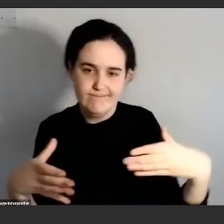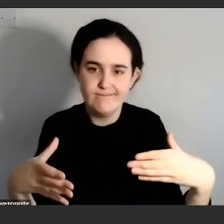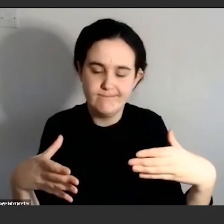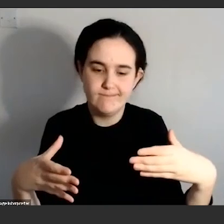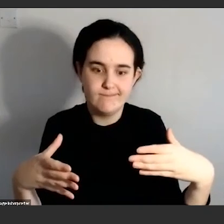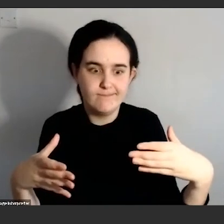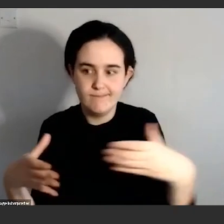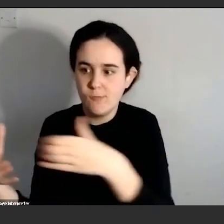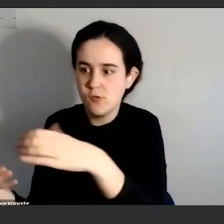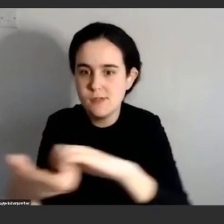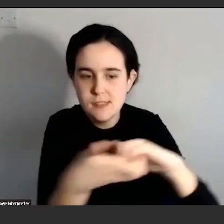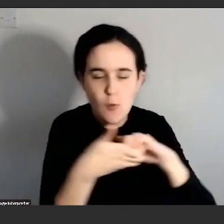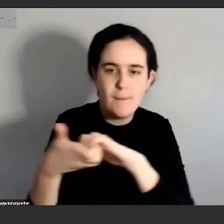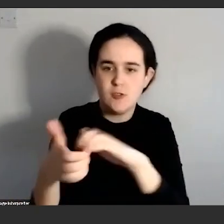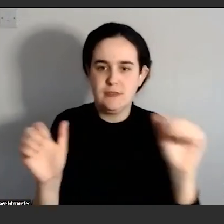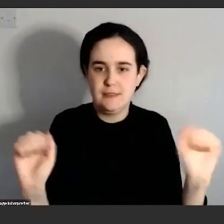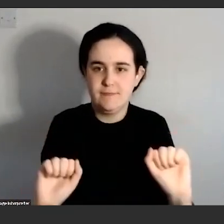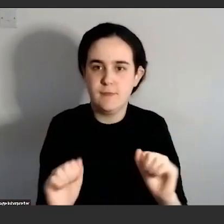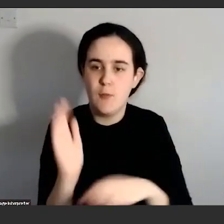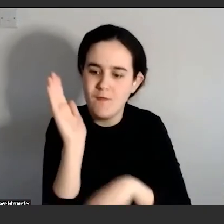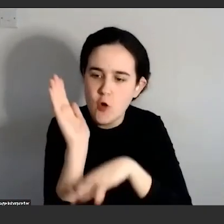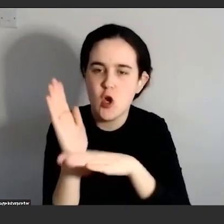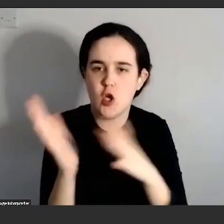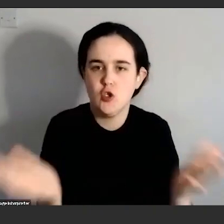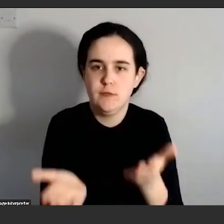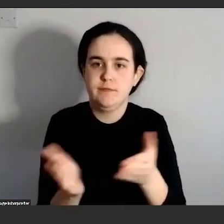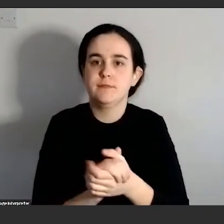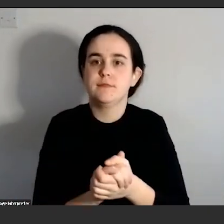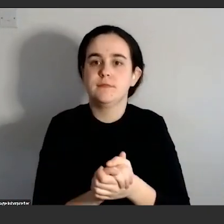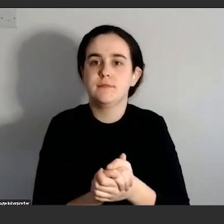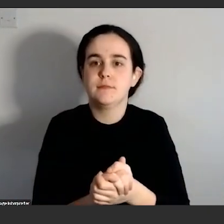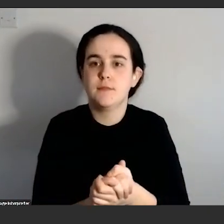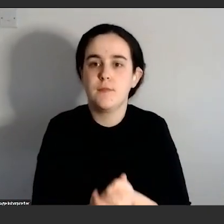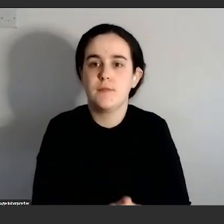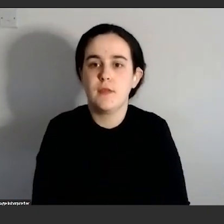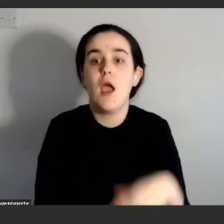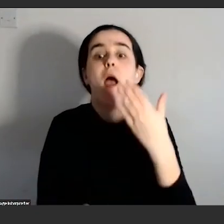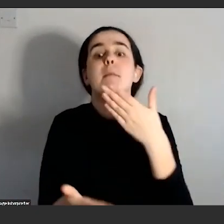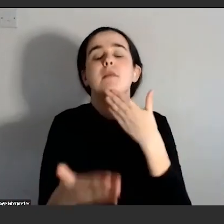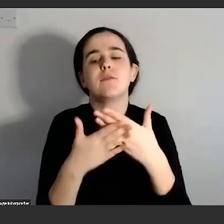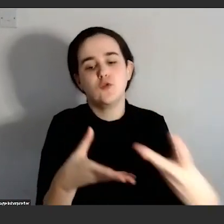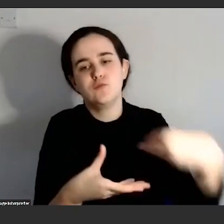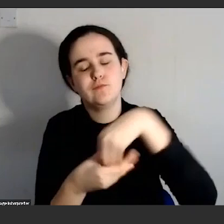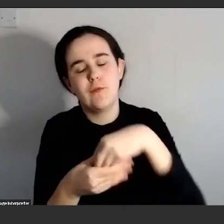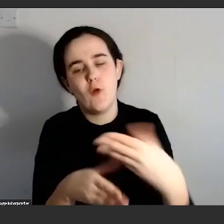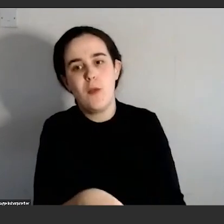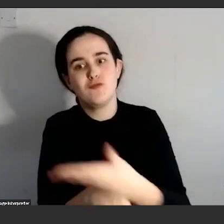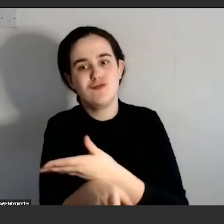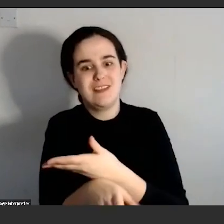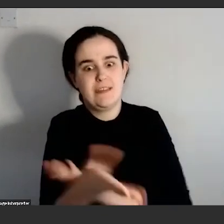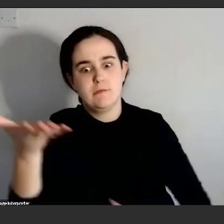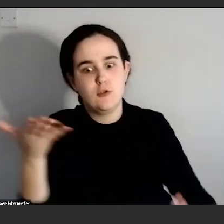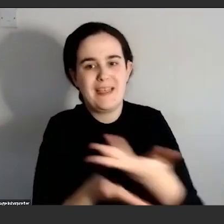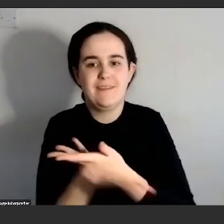Minister, Kweku Agamang Menu. It is so good to have you with us, Minister. I'm sure you've been listening to the entire